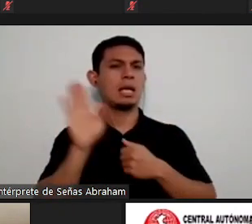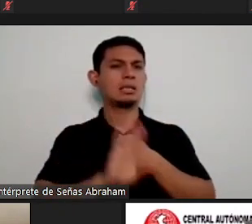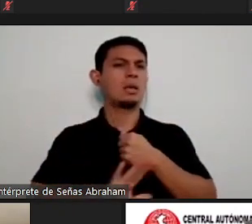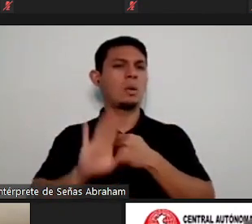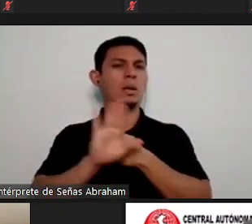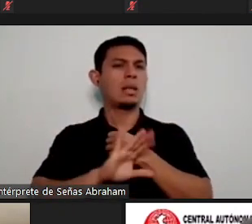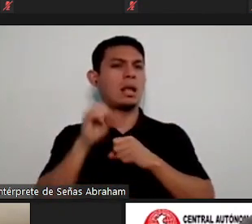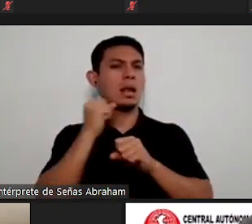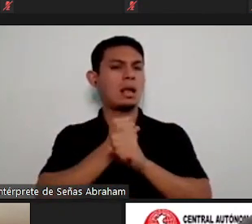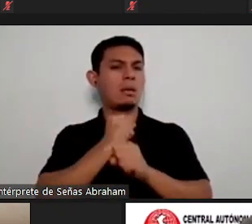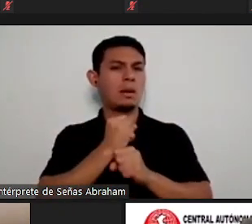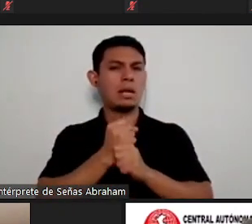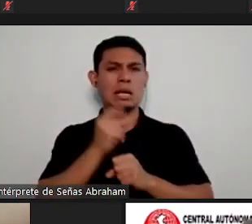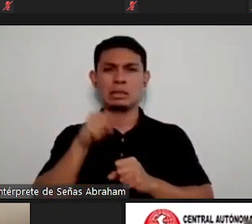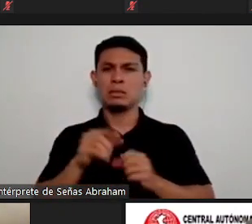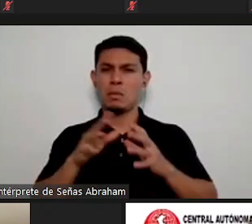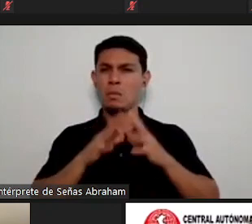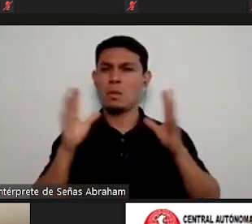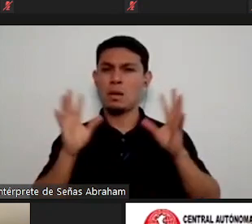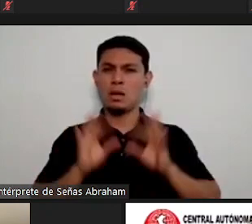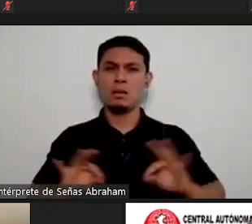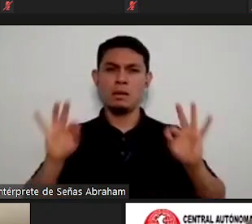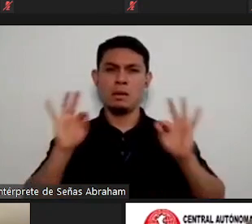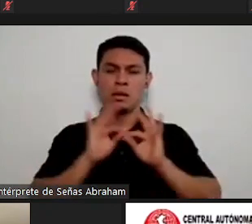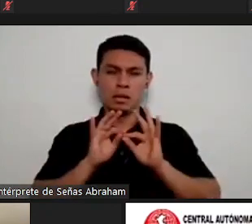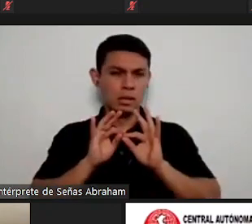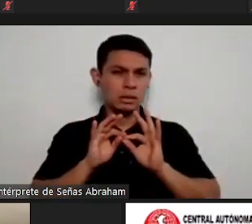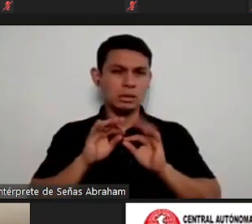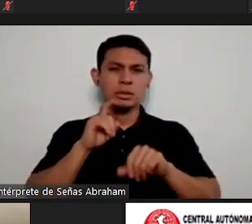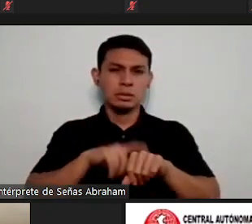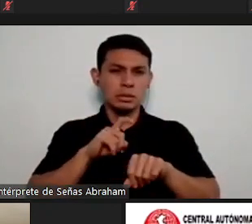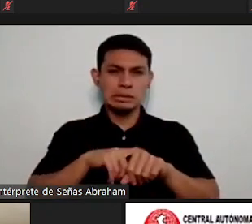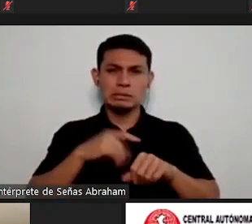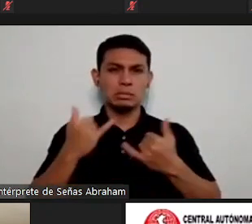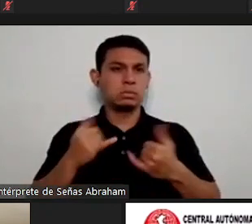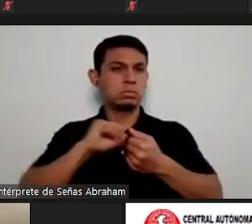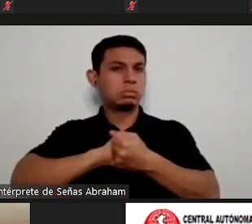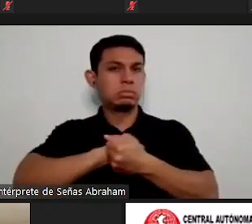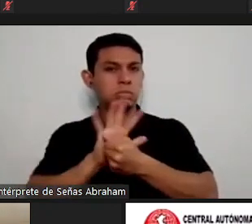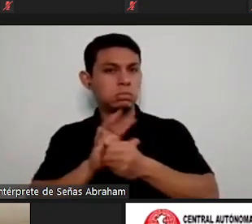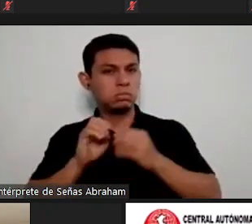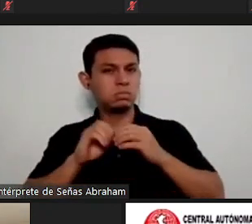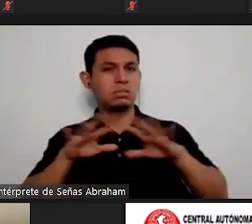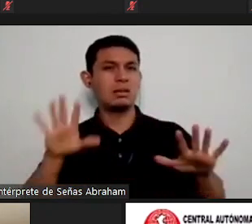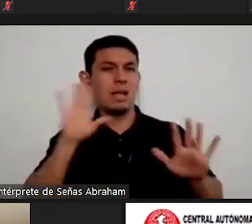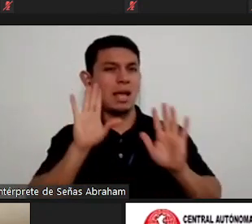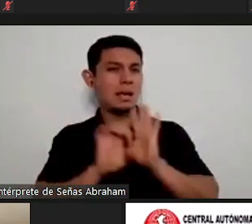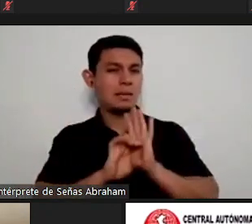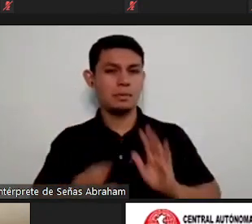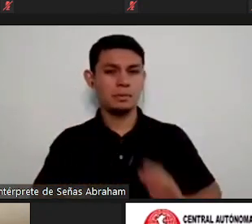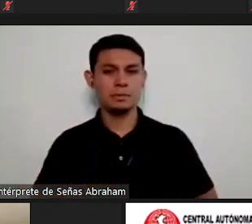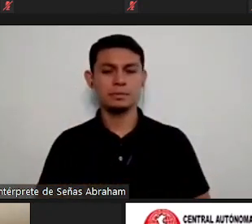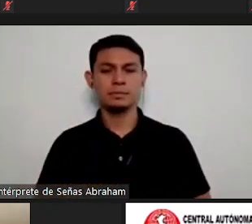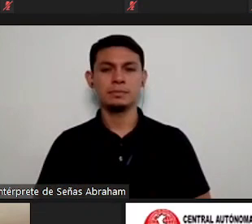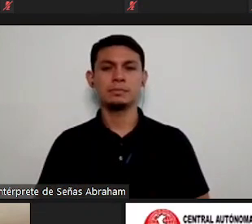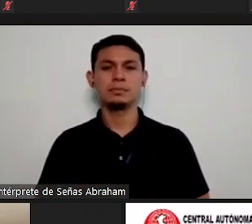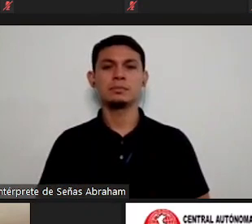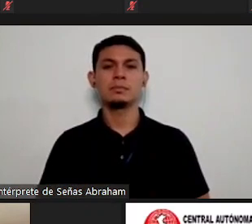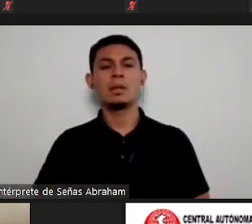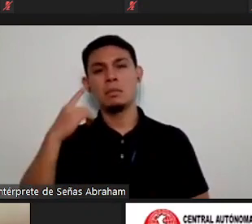relevant in times of covered and and ensure adequate protection for for